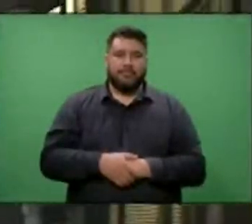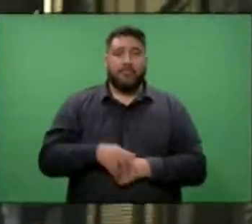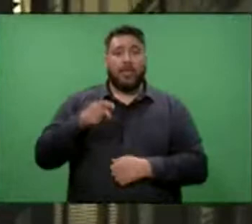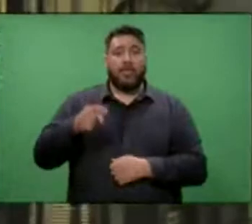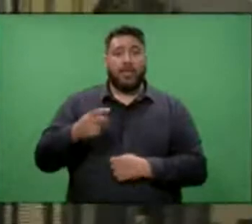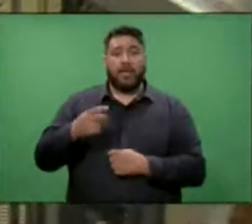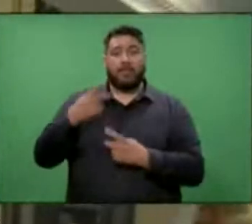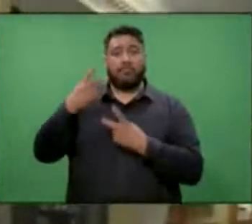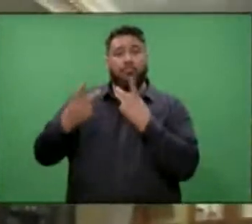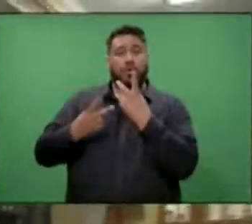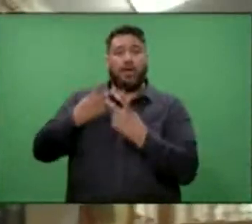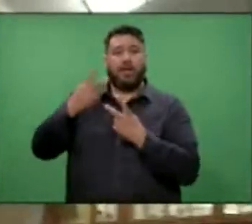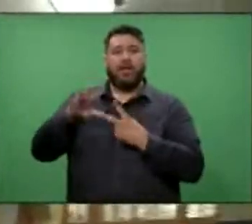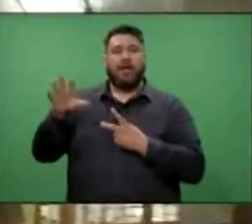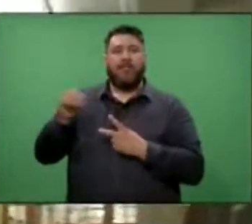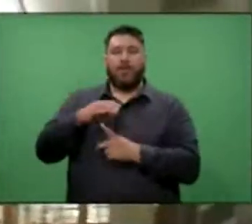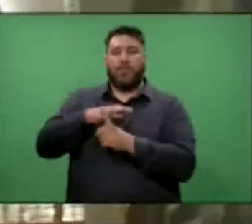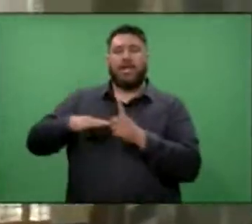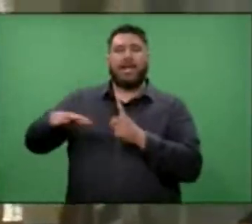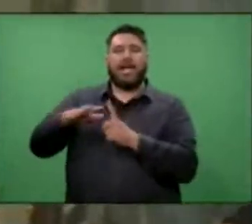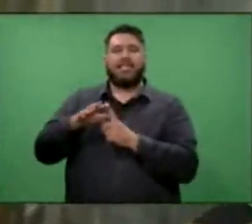Continue as waiata.